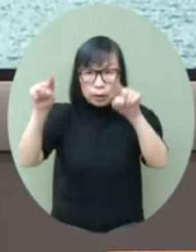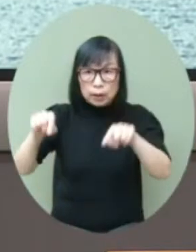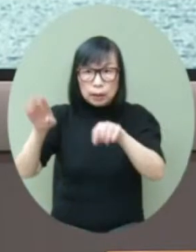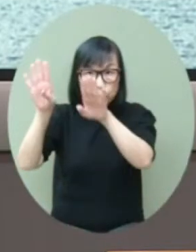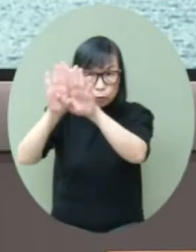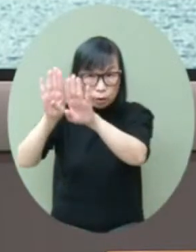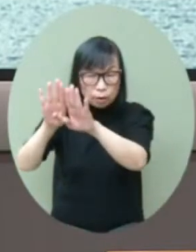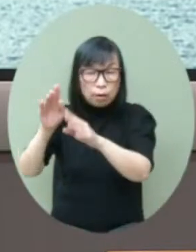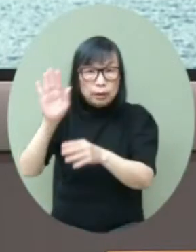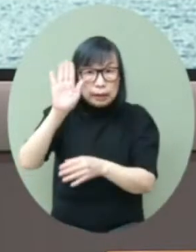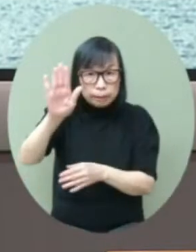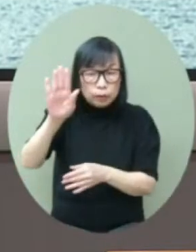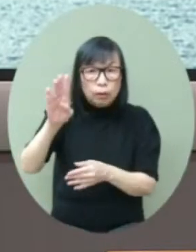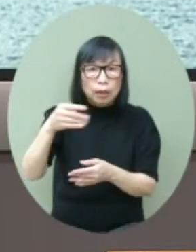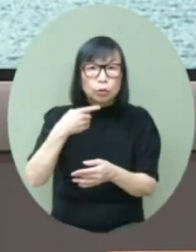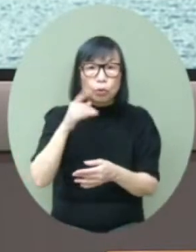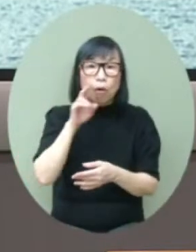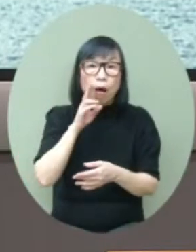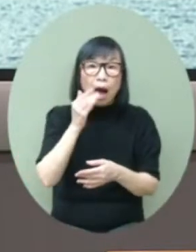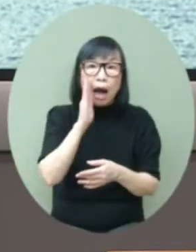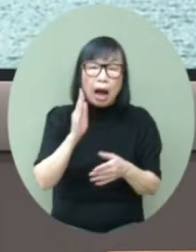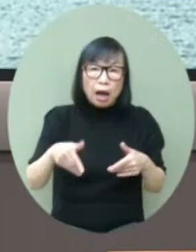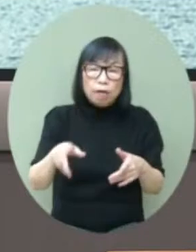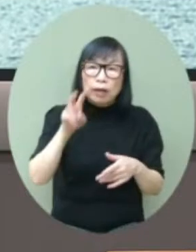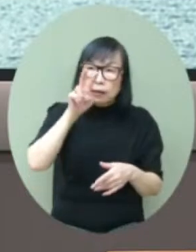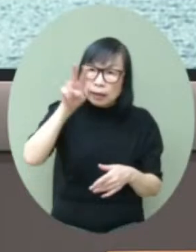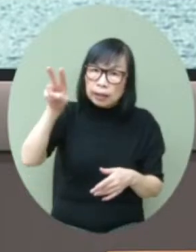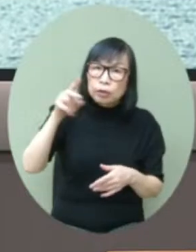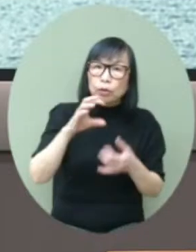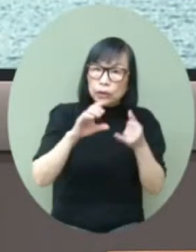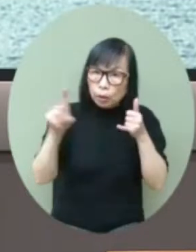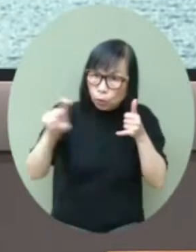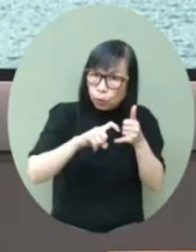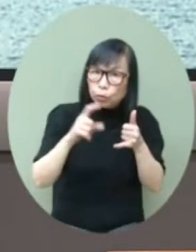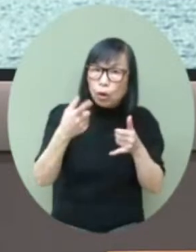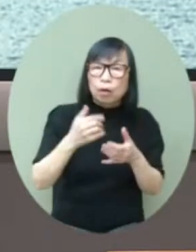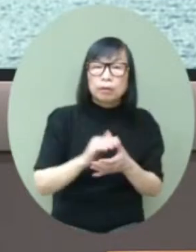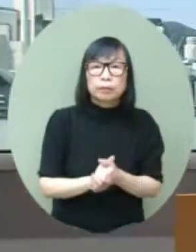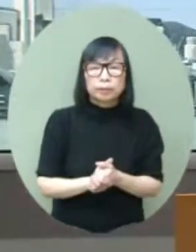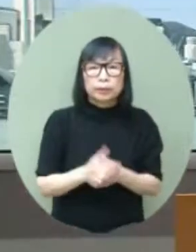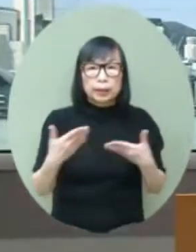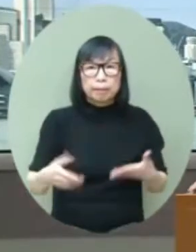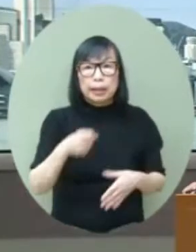put up a notice at the door of that restaurant, so the people in the